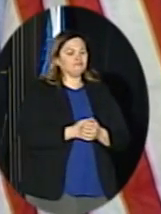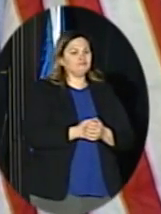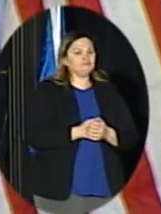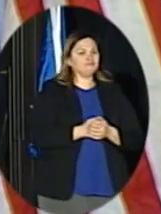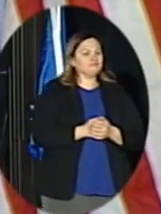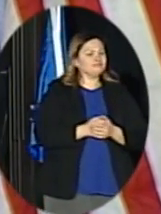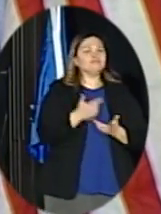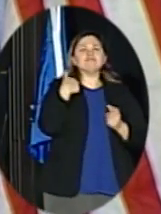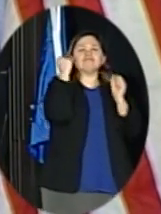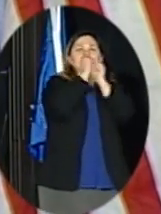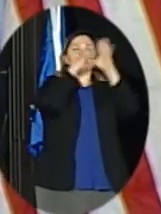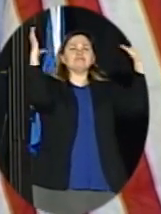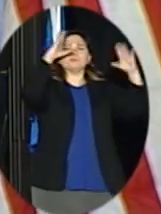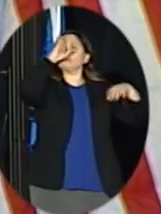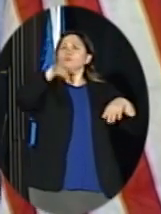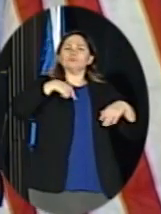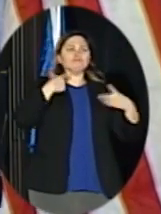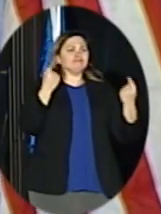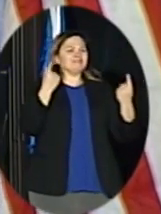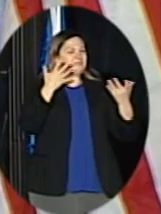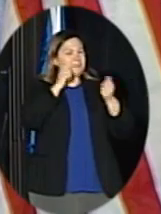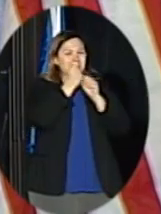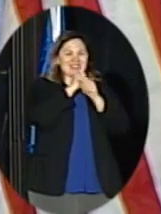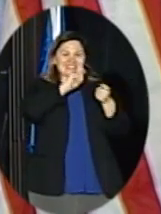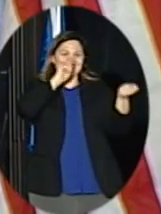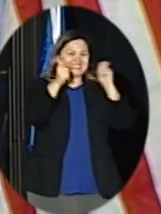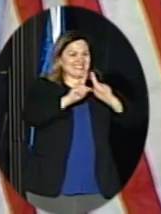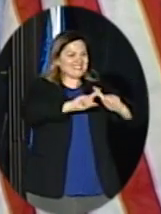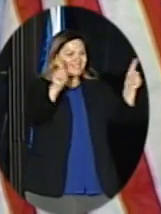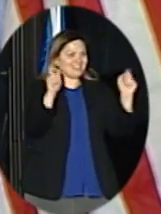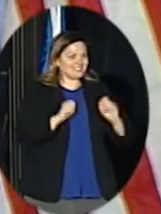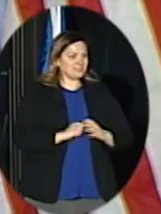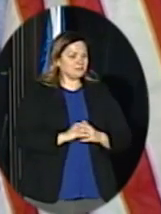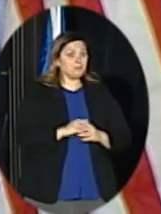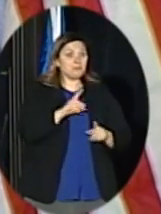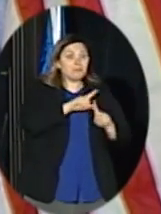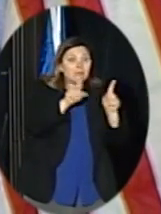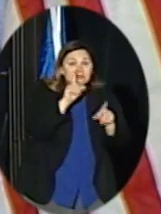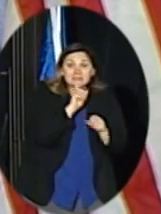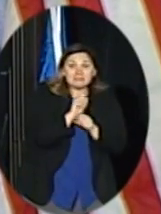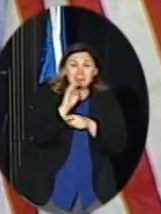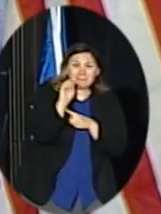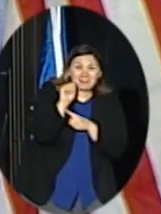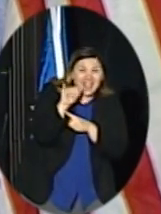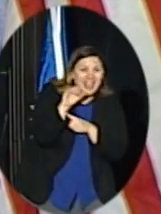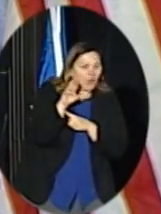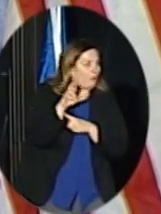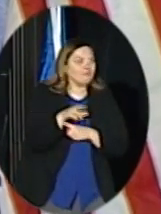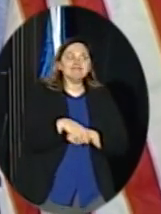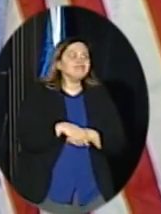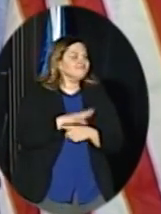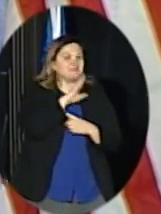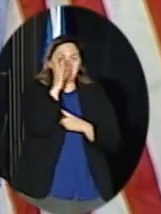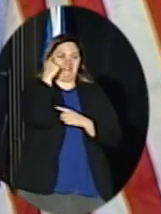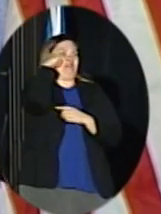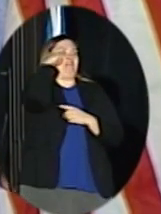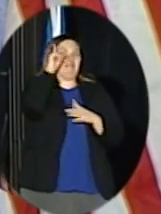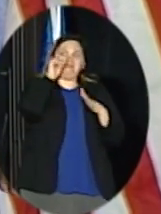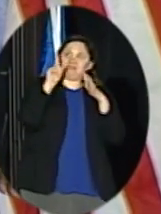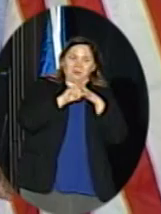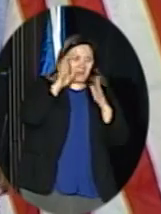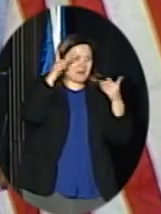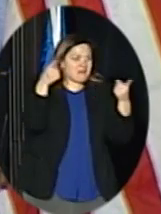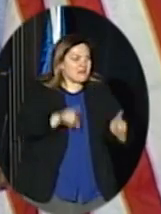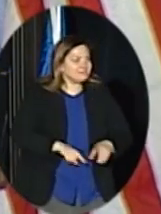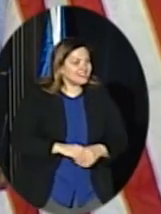mayor or even work in local politics at all. Issues like garbage collection felt too small.